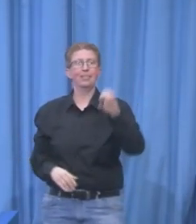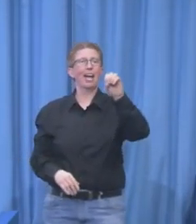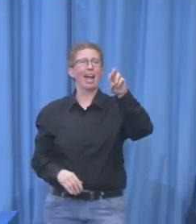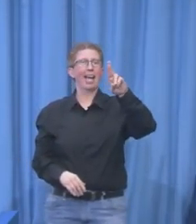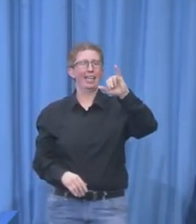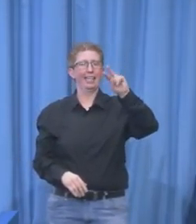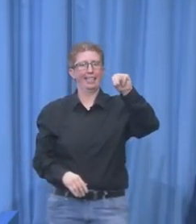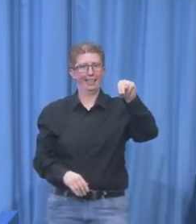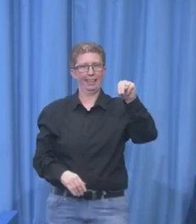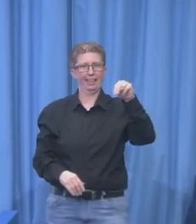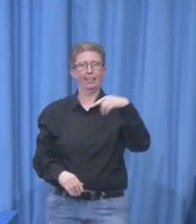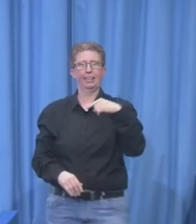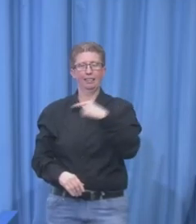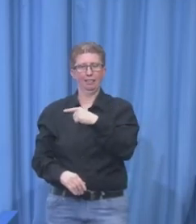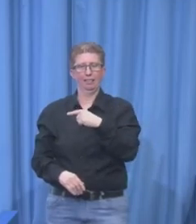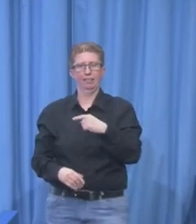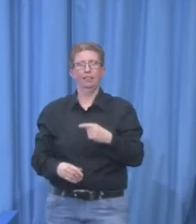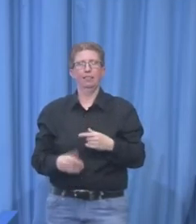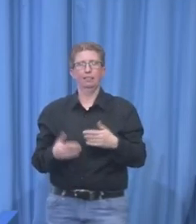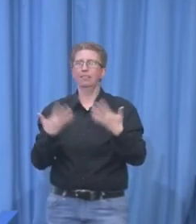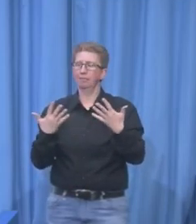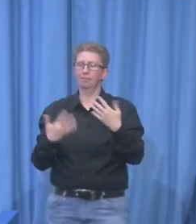the search project.